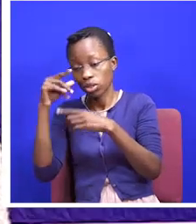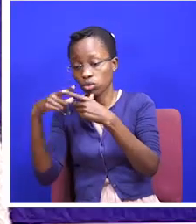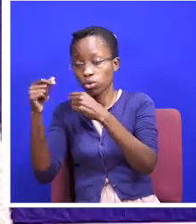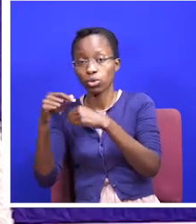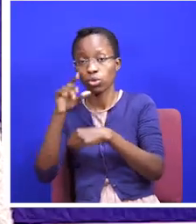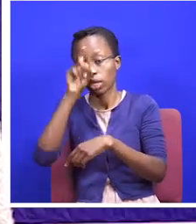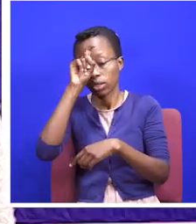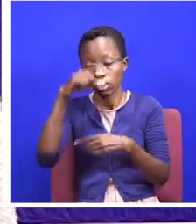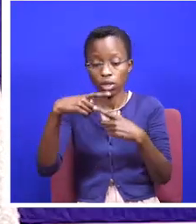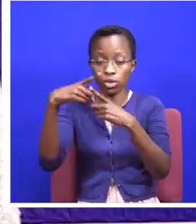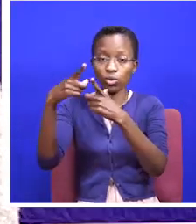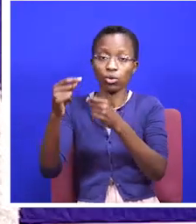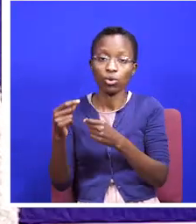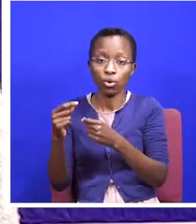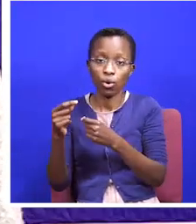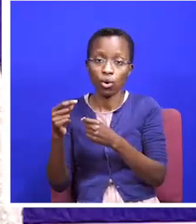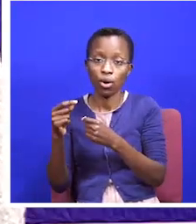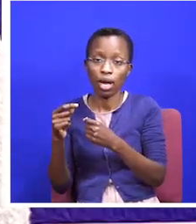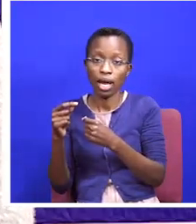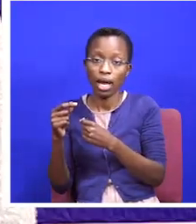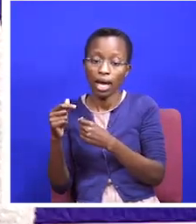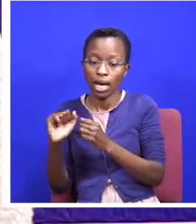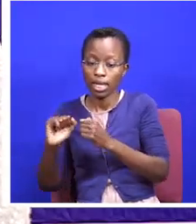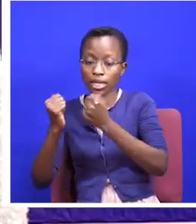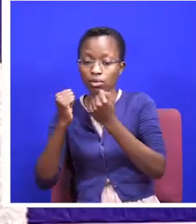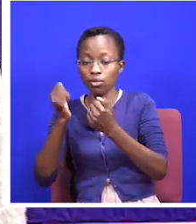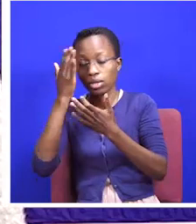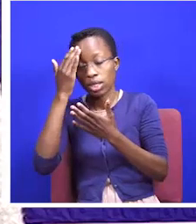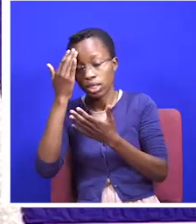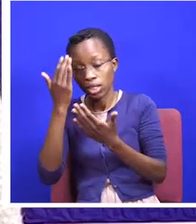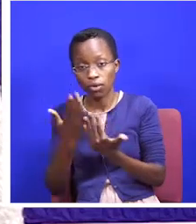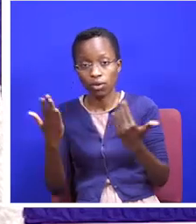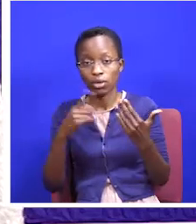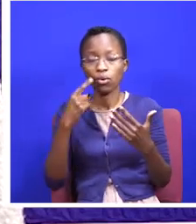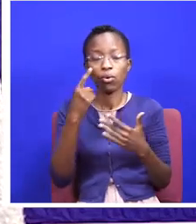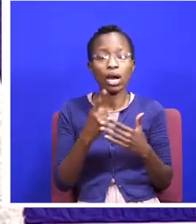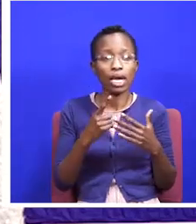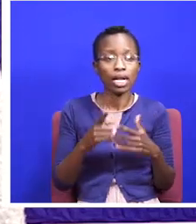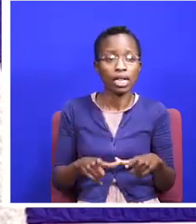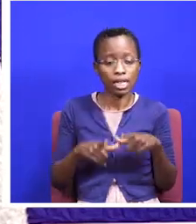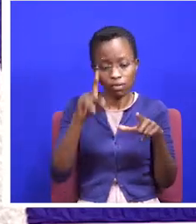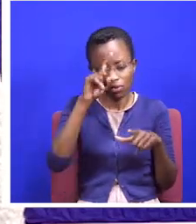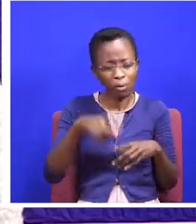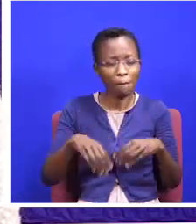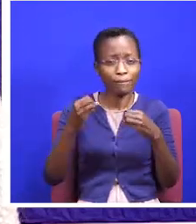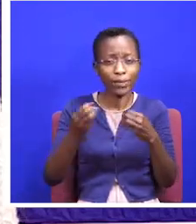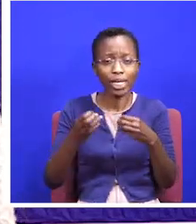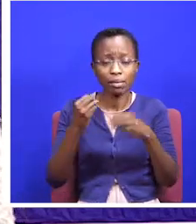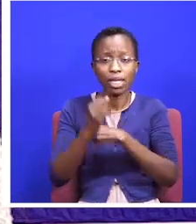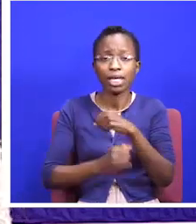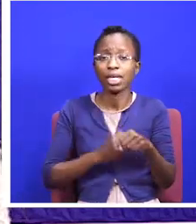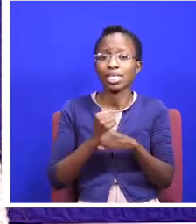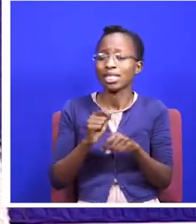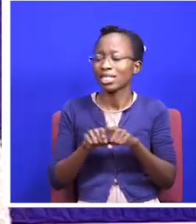to Egypt to go and bring out the children of Israel who had been there for